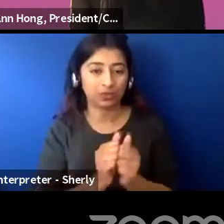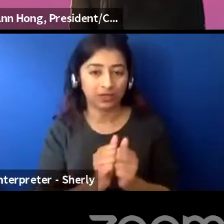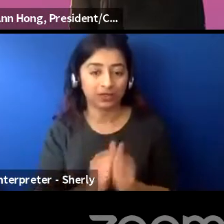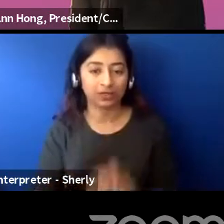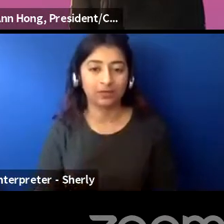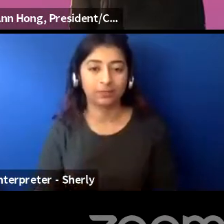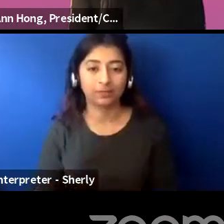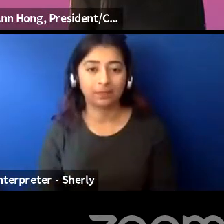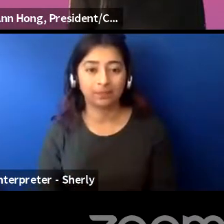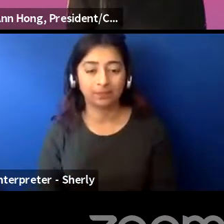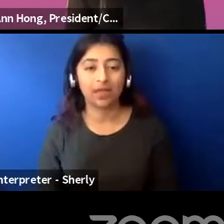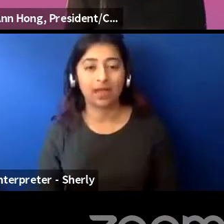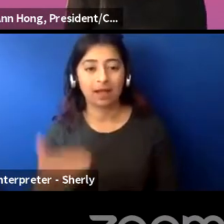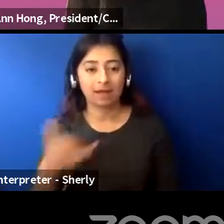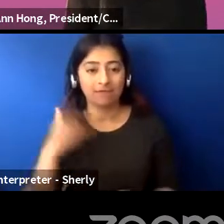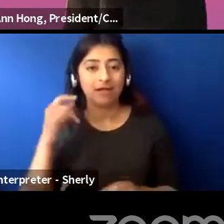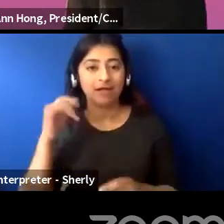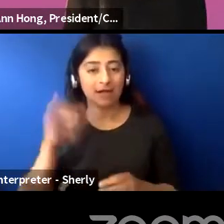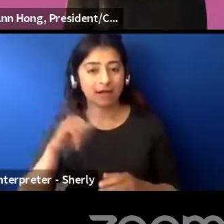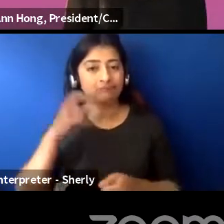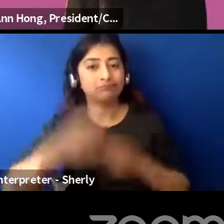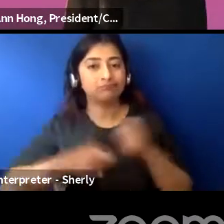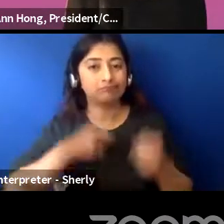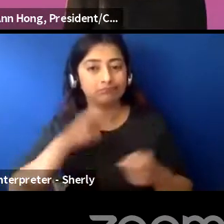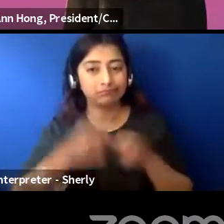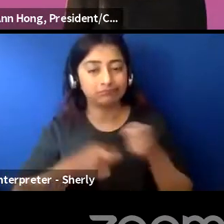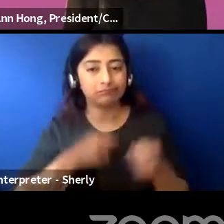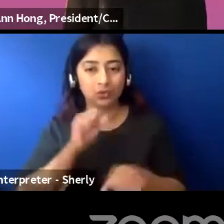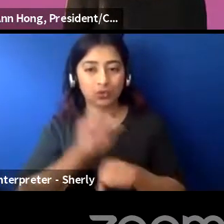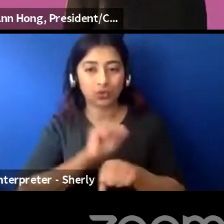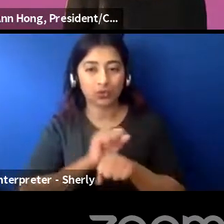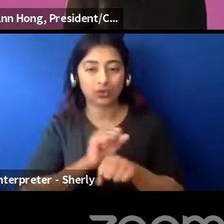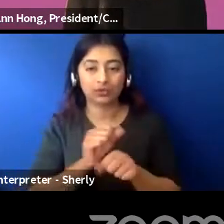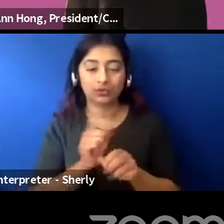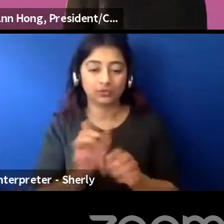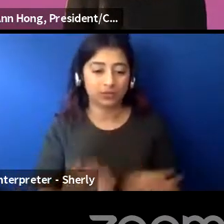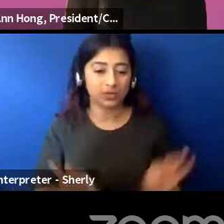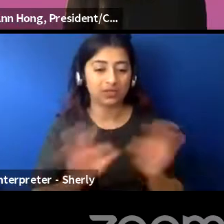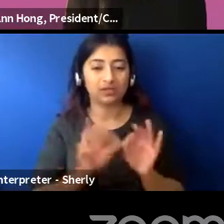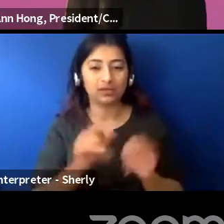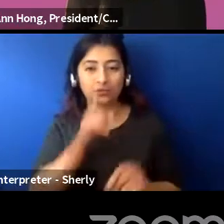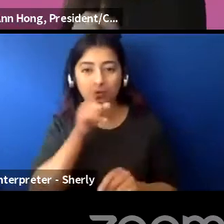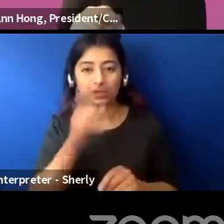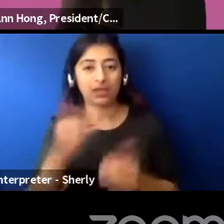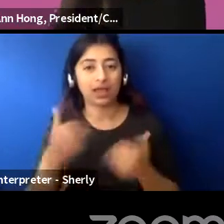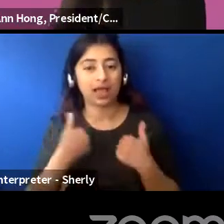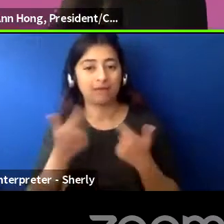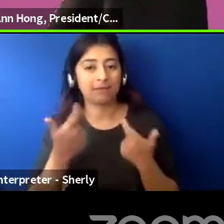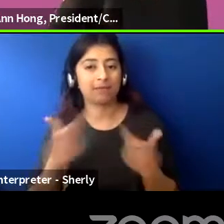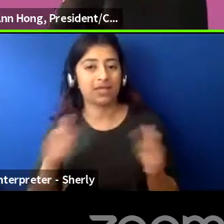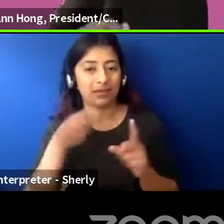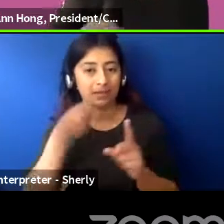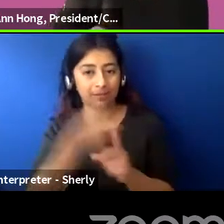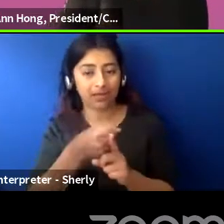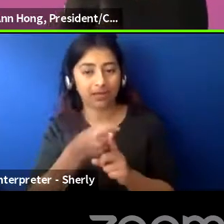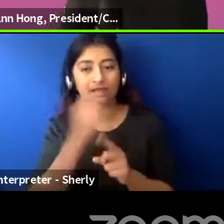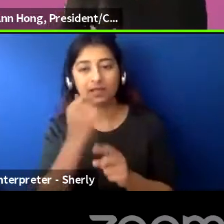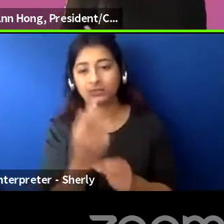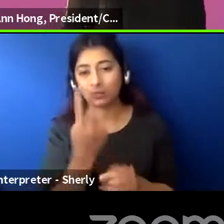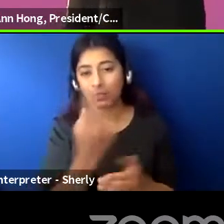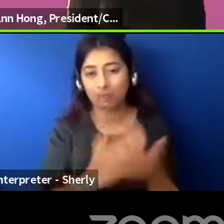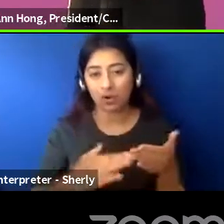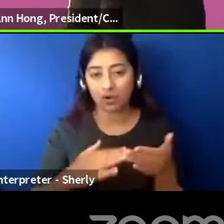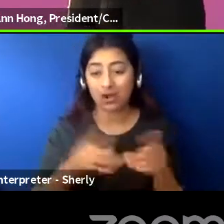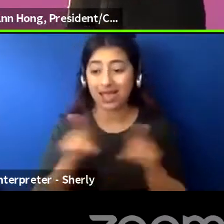a philanthropic effort that is relevant, real, and has tremendous impact. That's one aspect. So as a